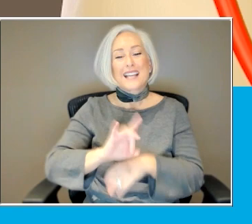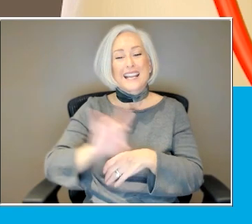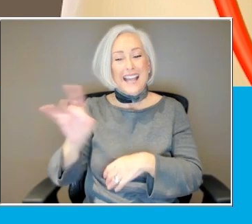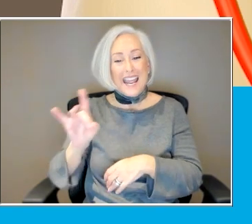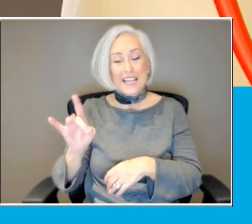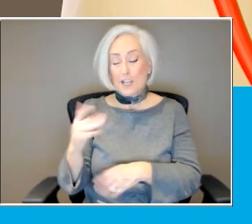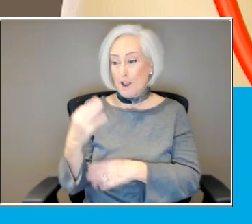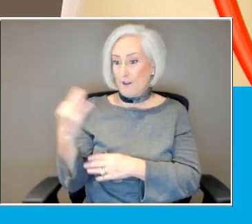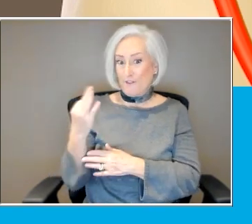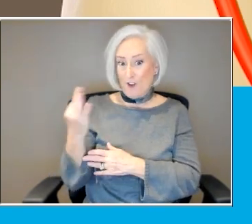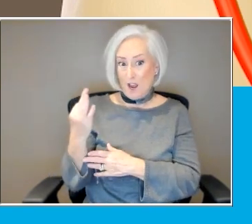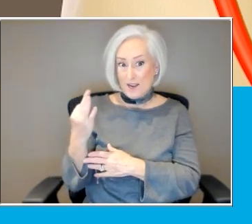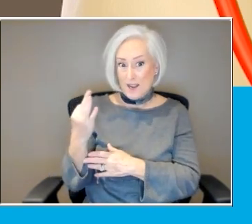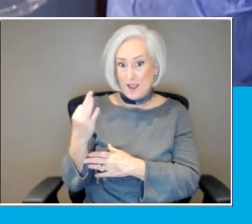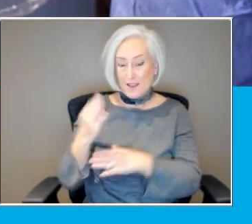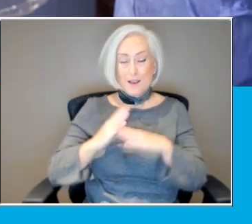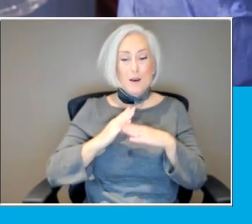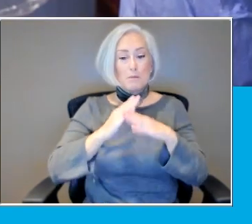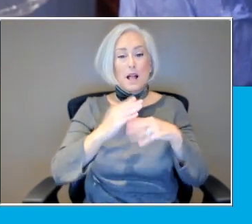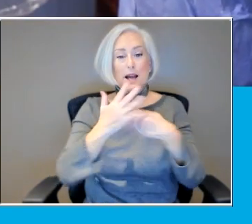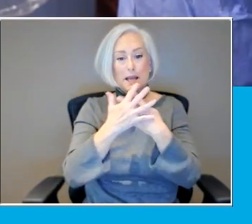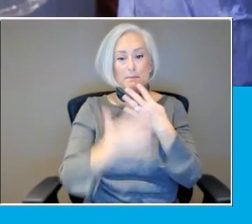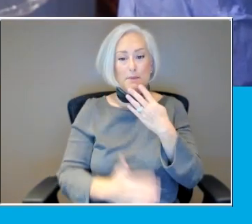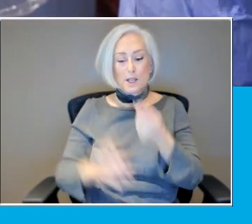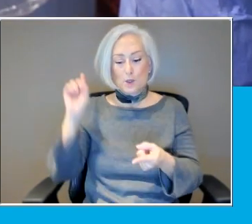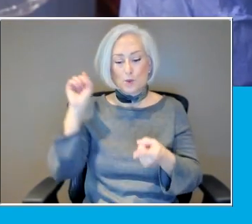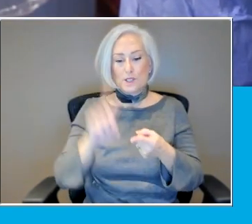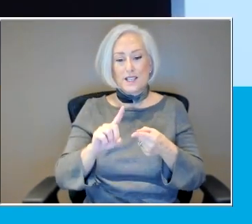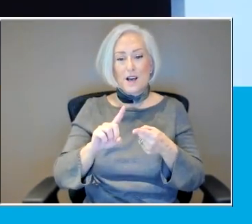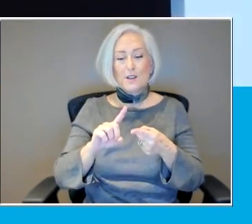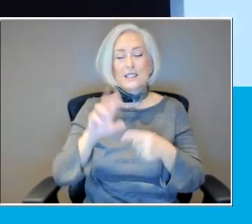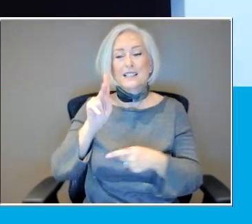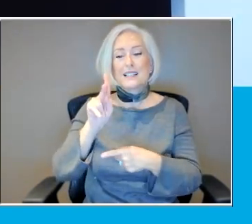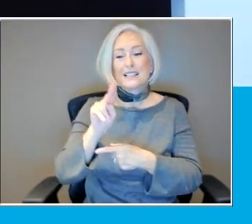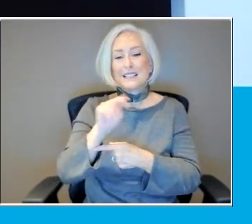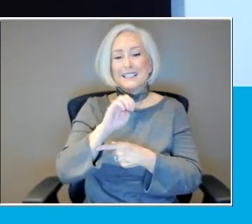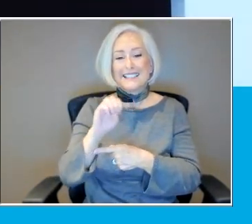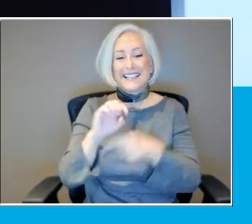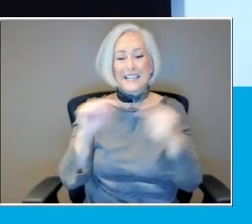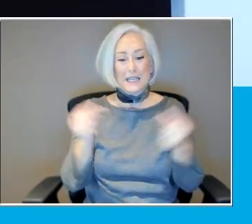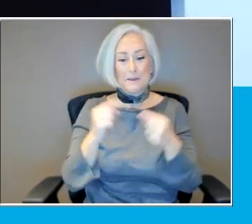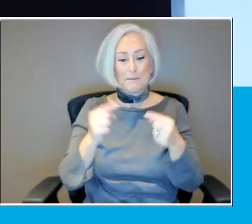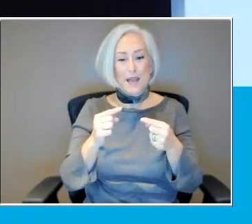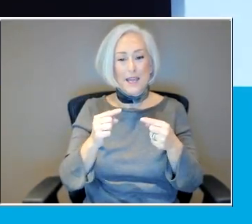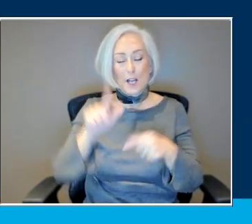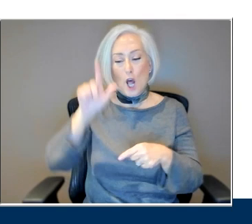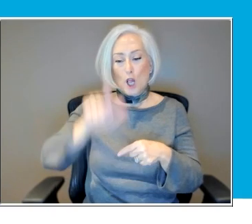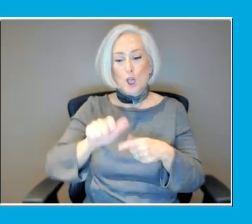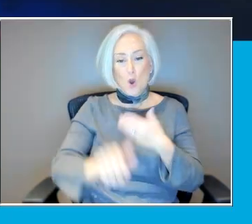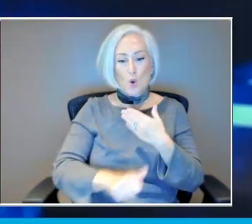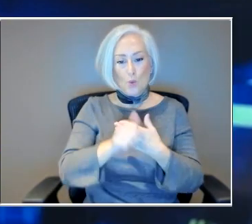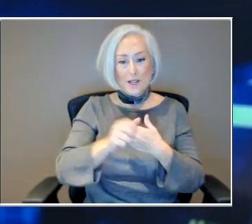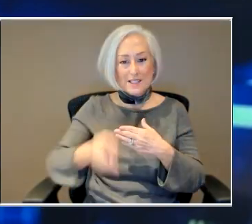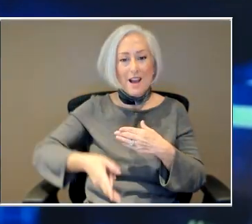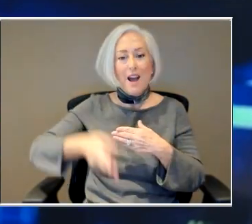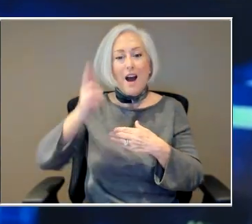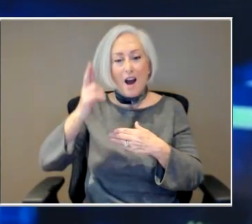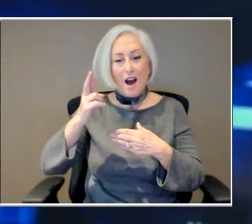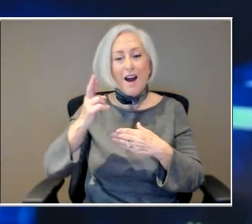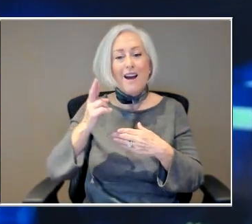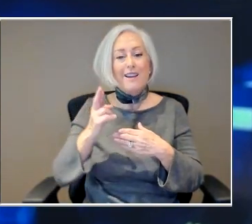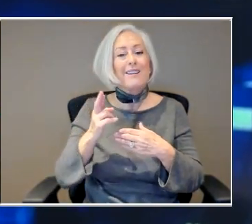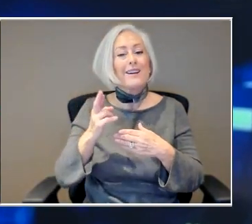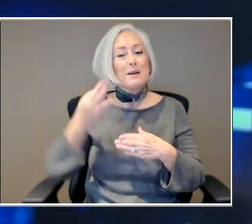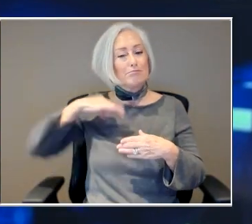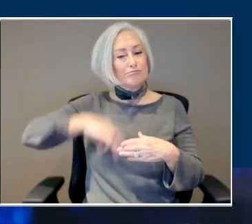the blood to reduce knee pain. There's a new low-risk, high-reward treatment for arthritis. I'm Jessica Lovell on the